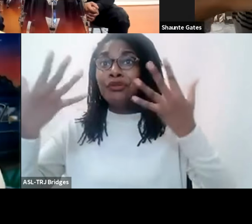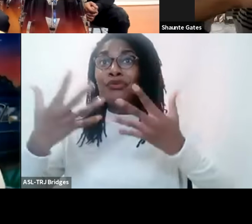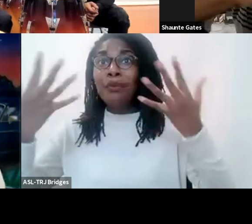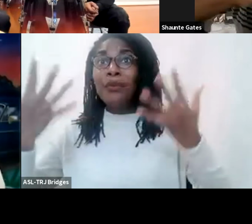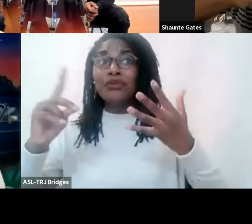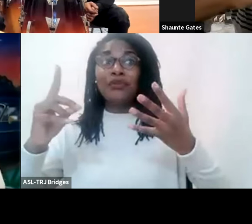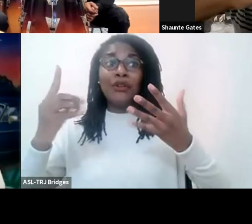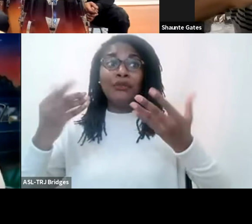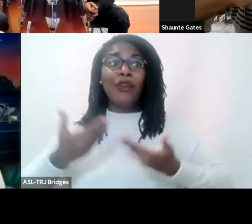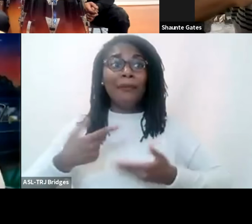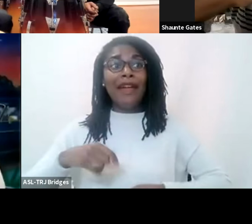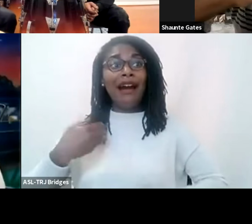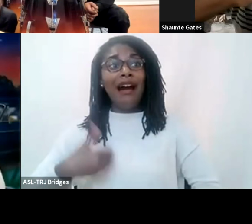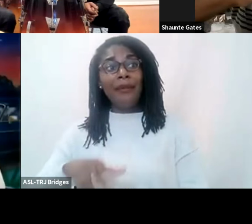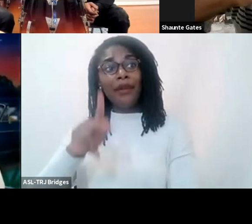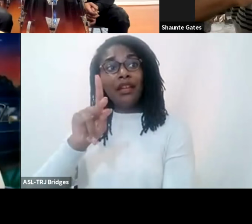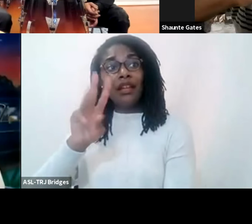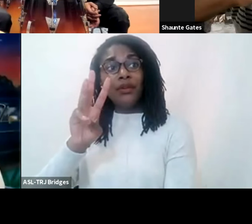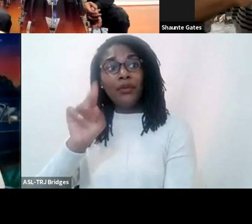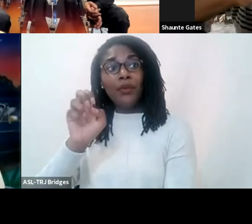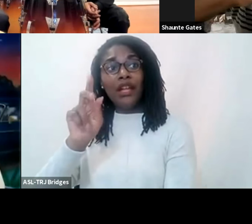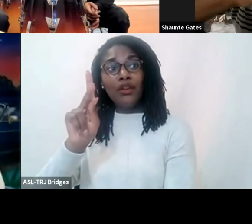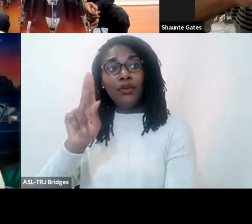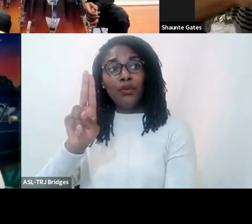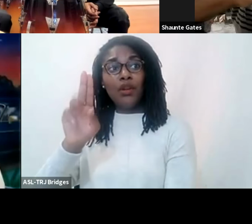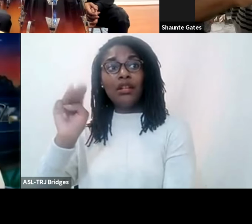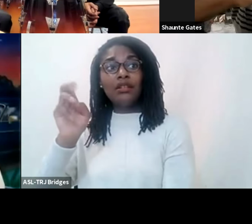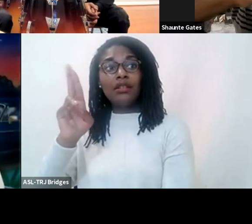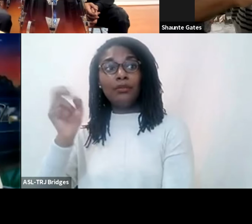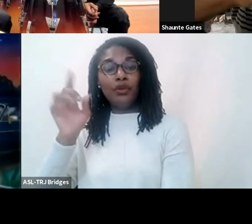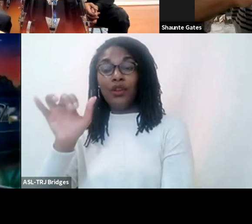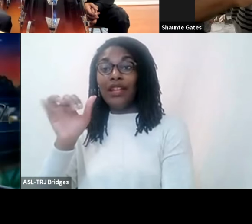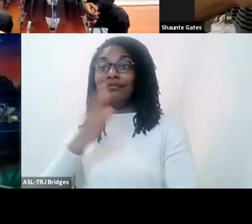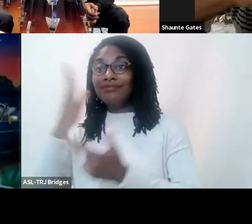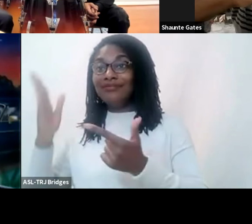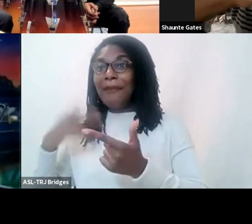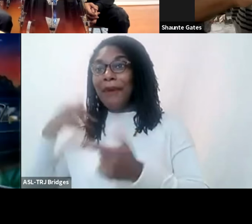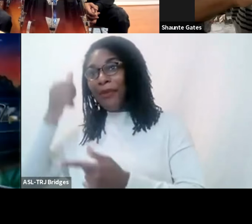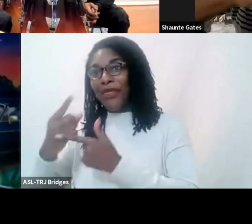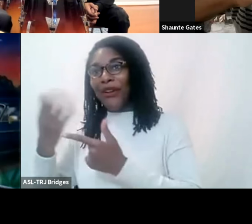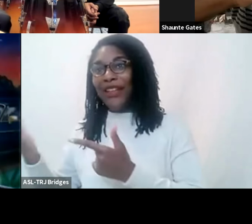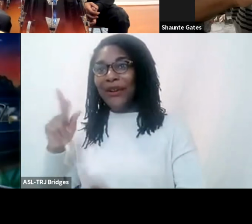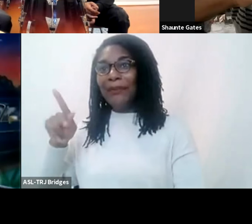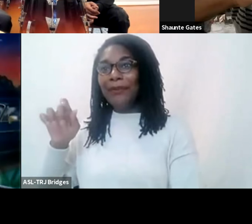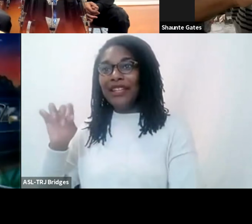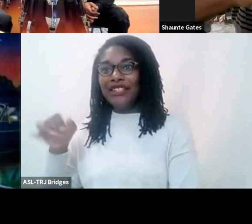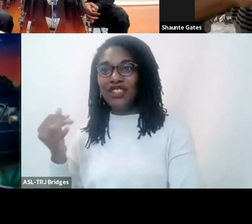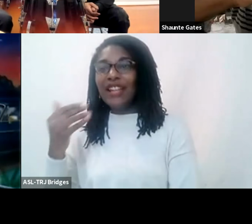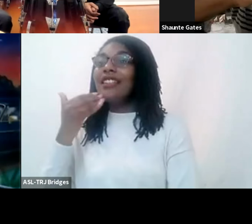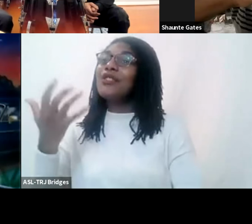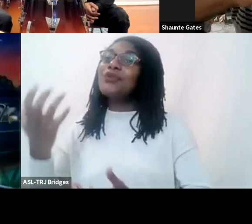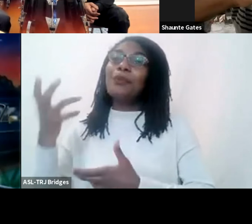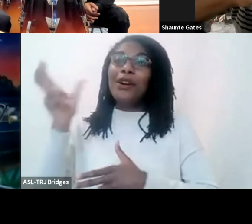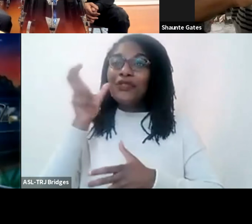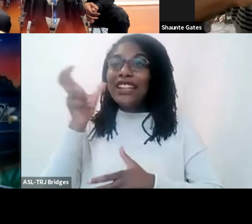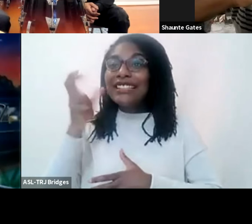have just happened to be tuning in. We're here with my good brother, PJ. And yeah, thank you for listening and tuning